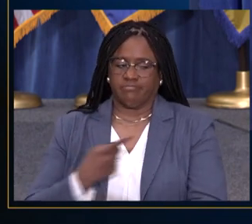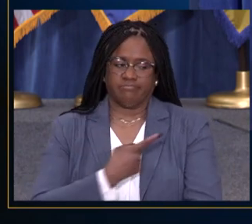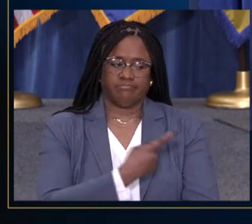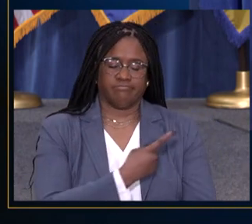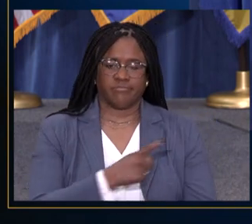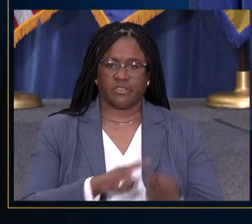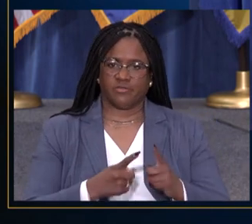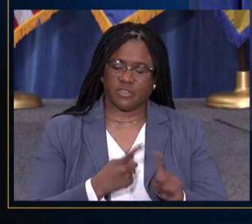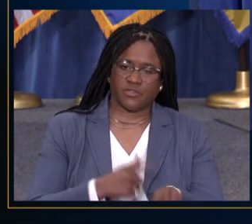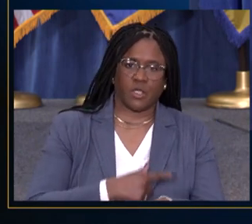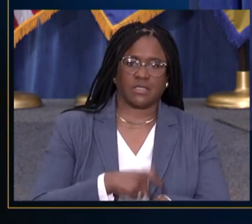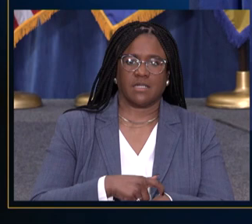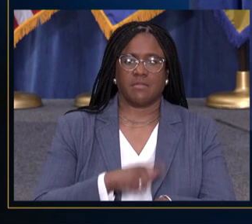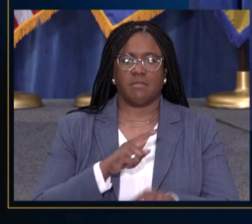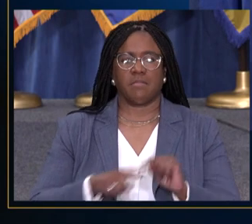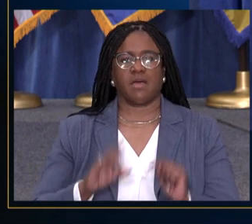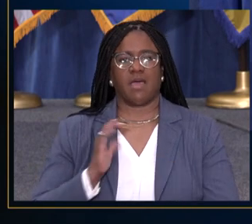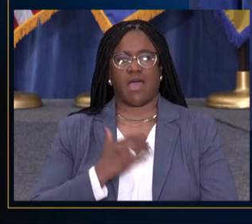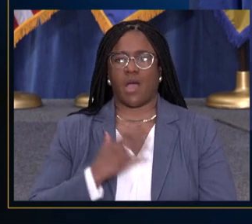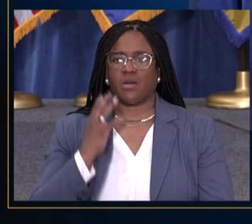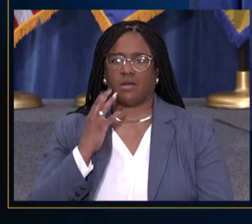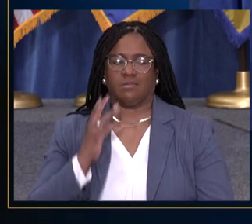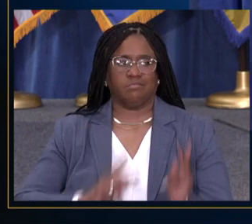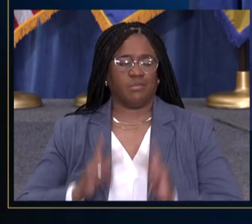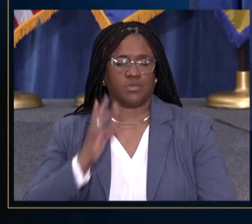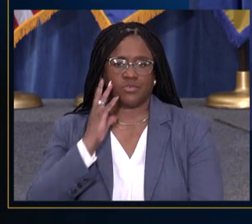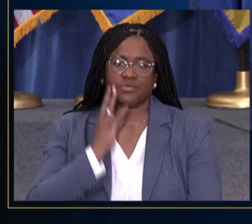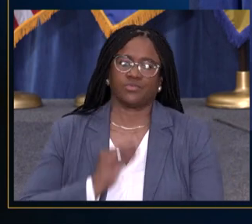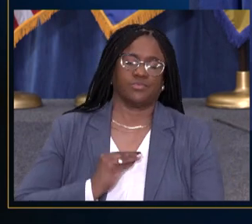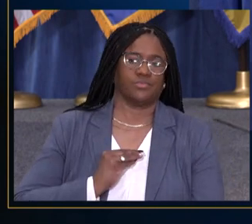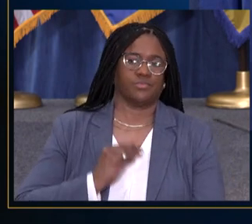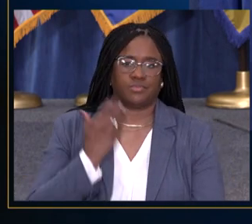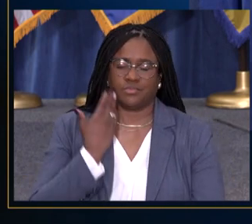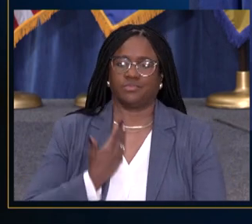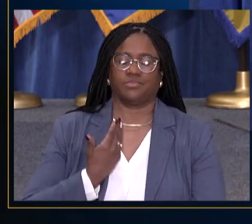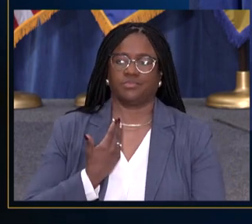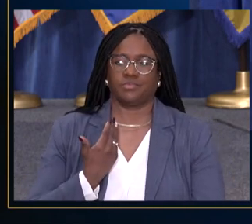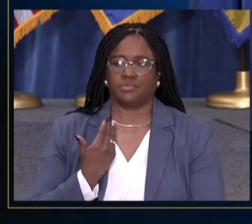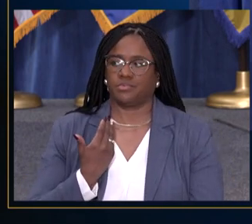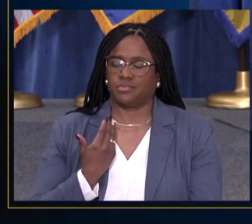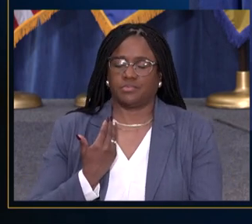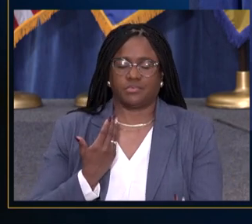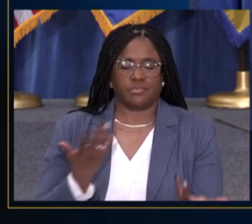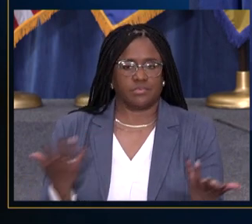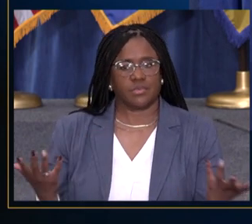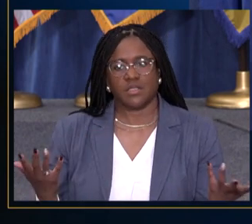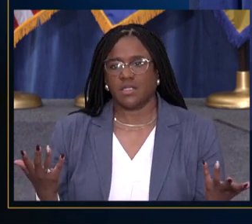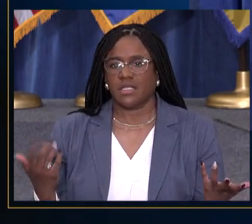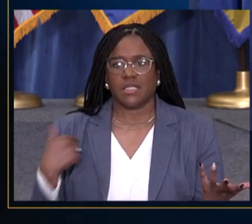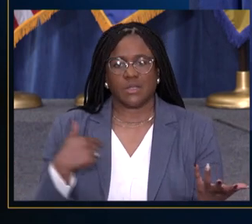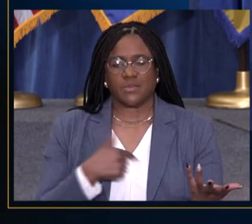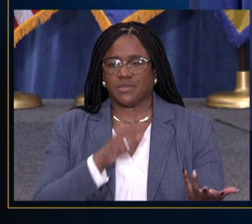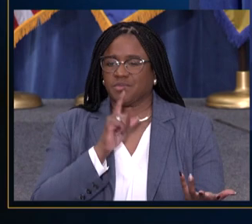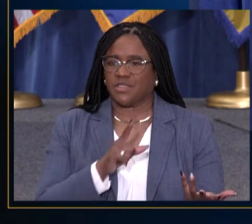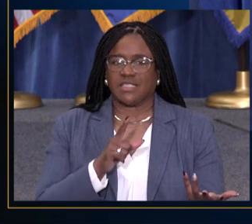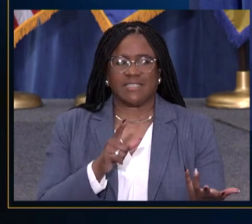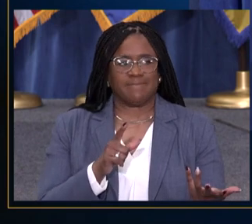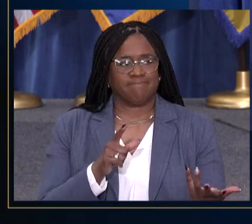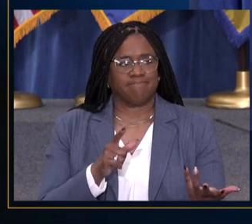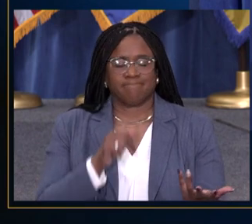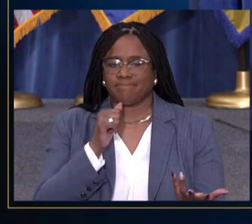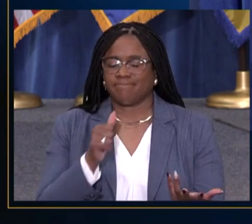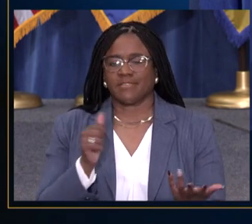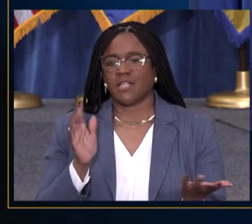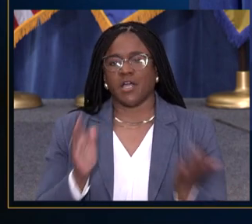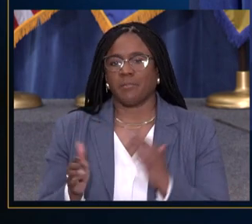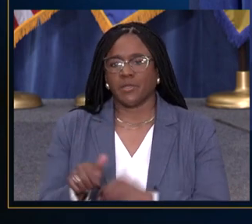The journey that our people have been on as the African seed and the American sun is really unlike anything